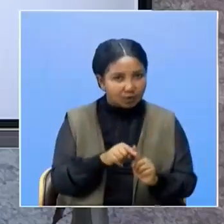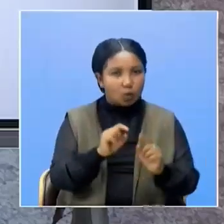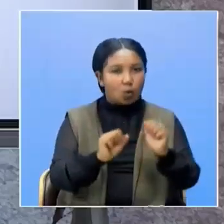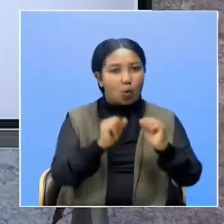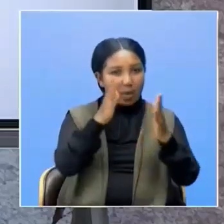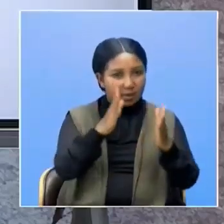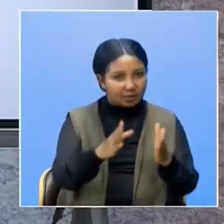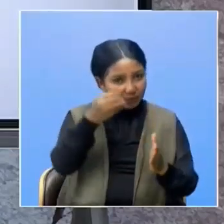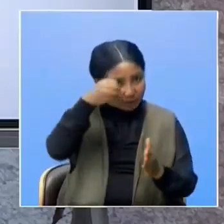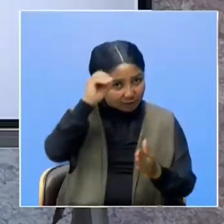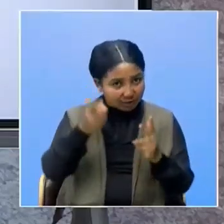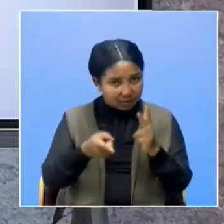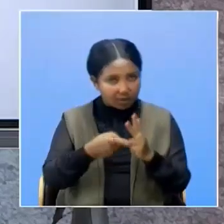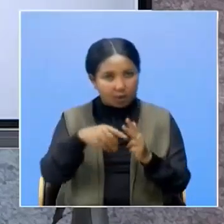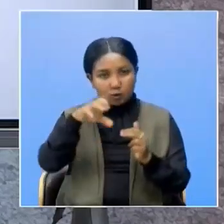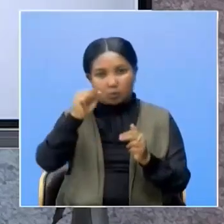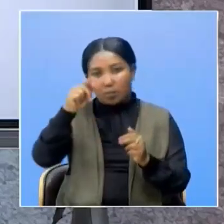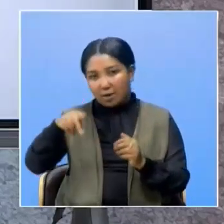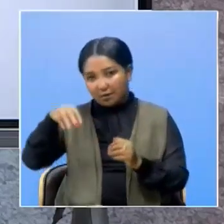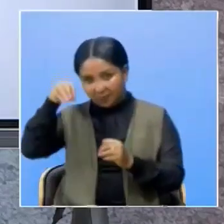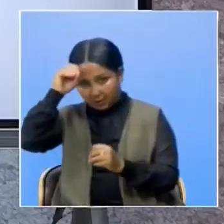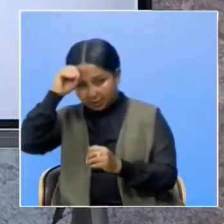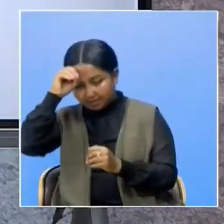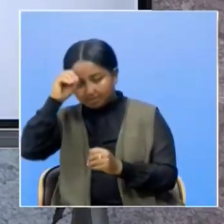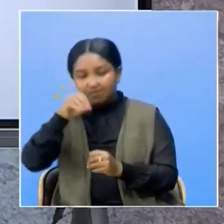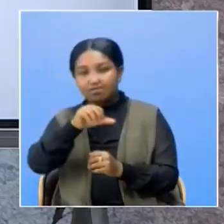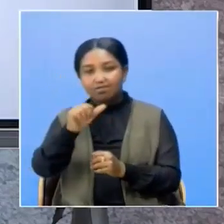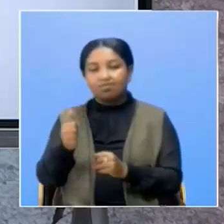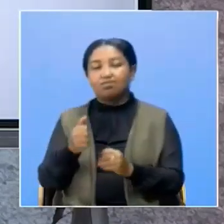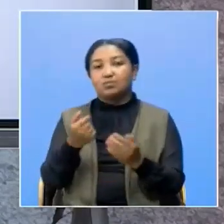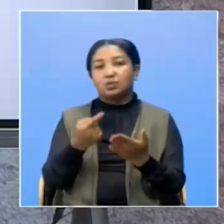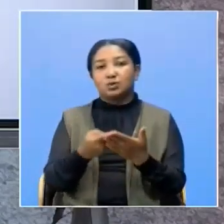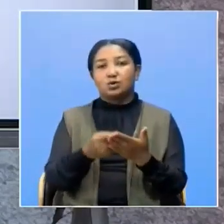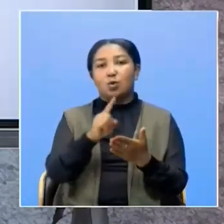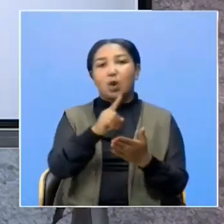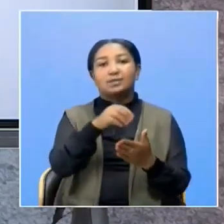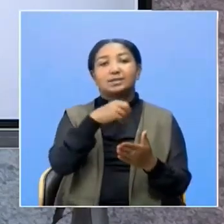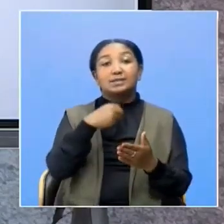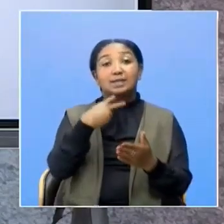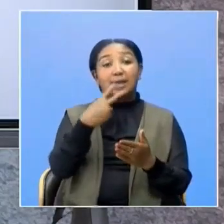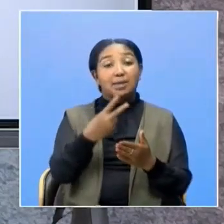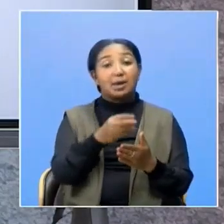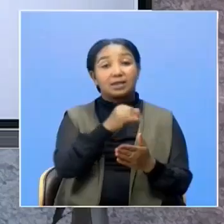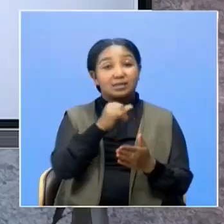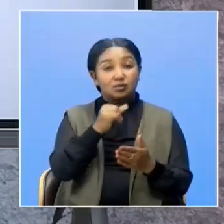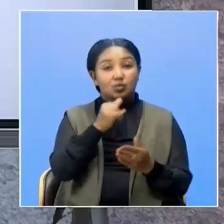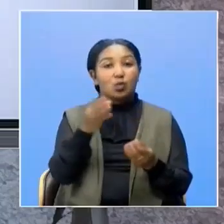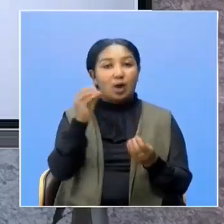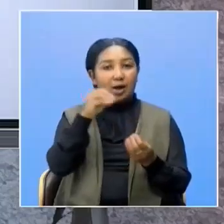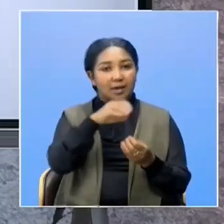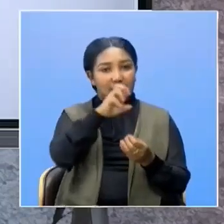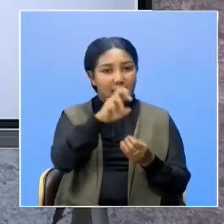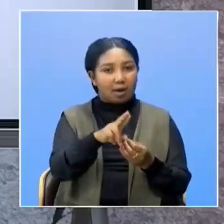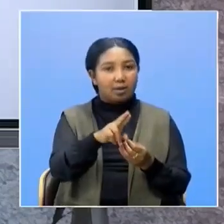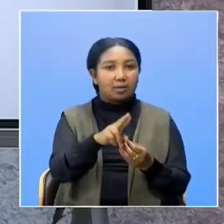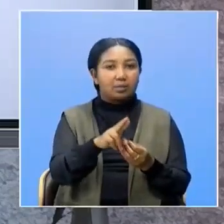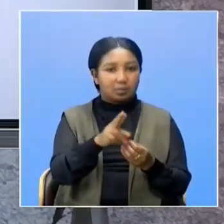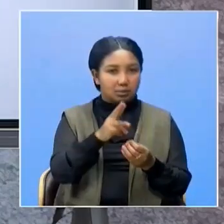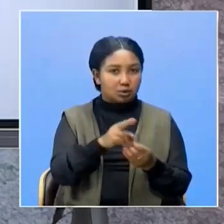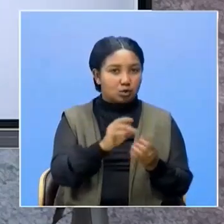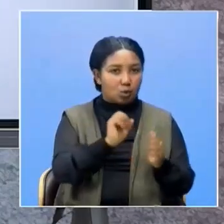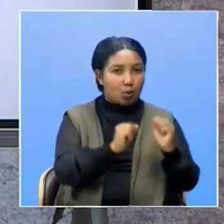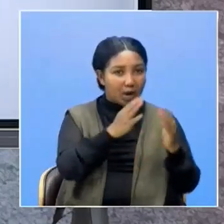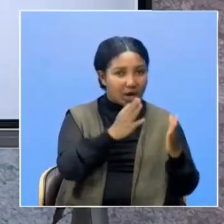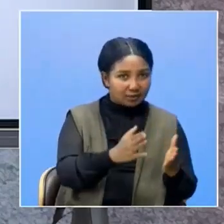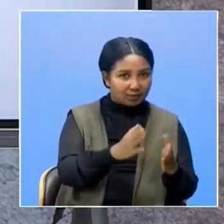comparative degree, and superlative degree. And for those with 1-syllable adjectives, we add what? ER in the case of